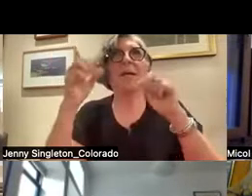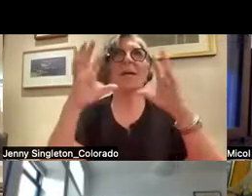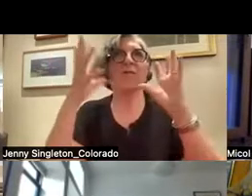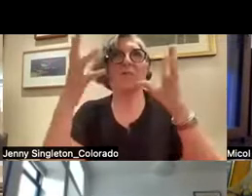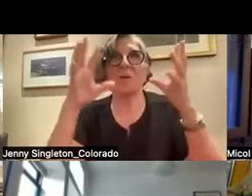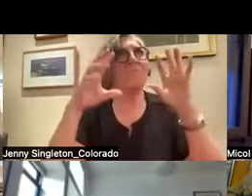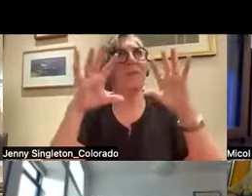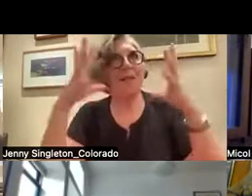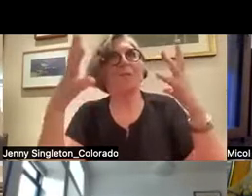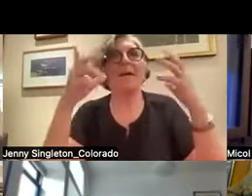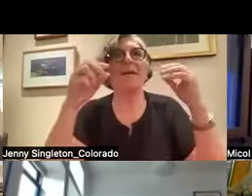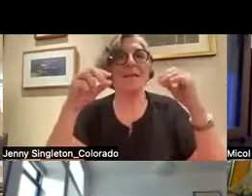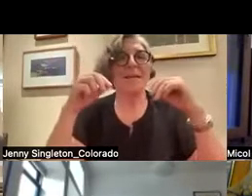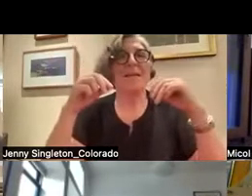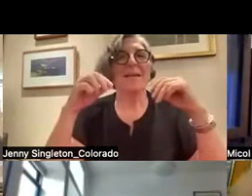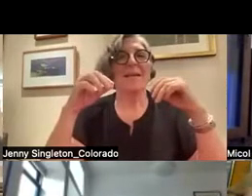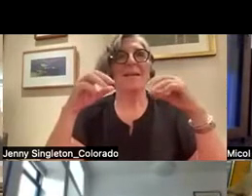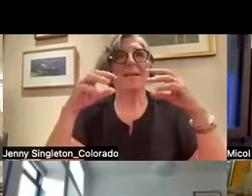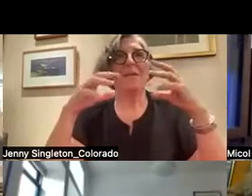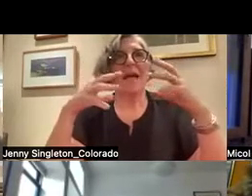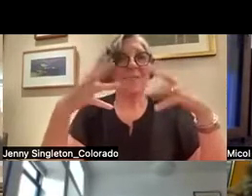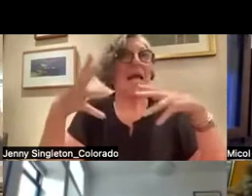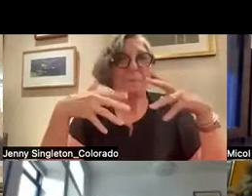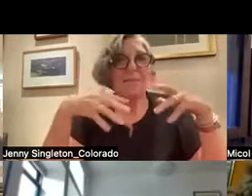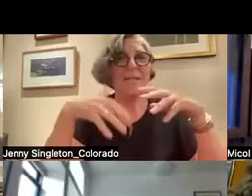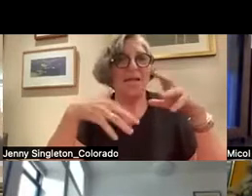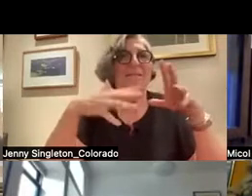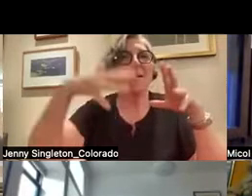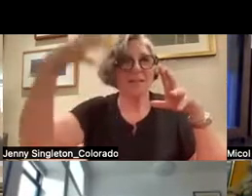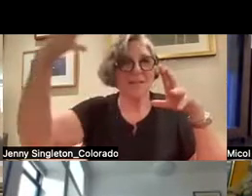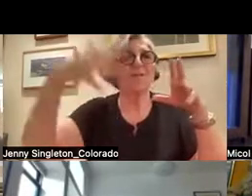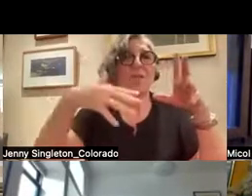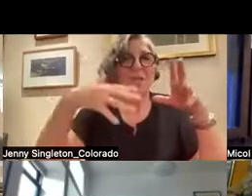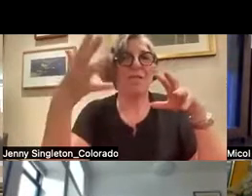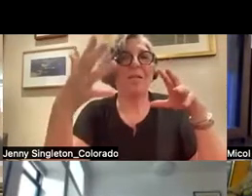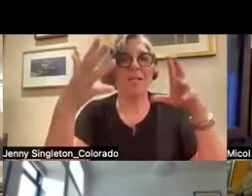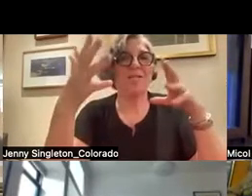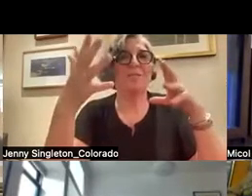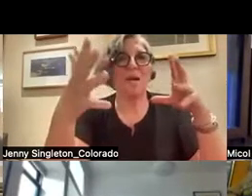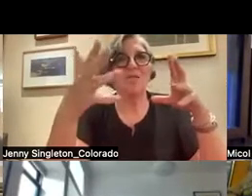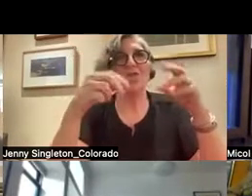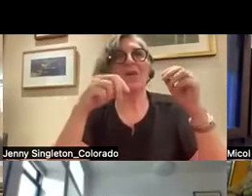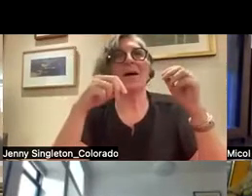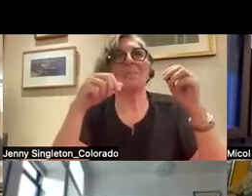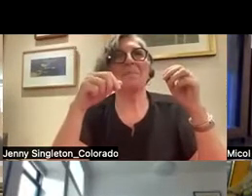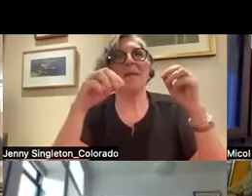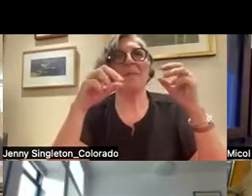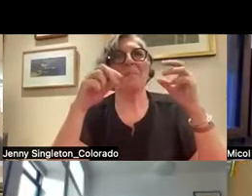Indo-European, I guess I just want to clarify that, as it happens, ASL is historically related to